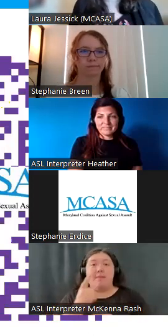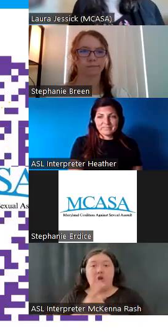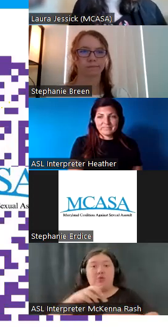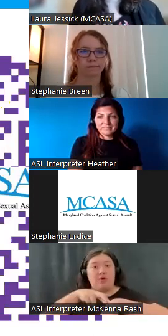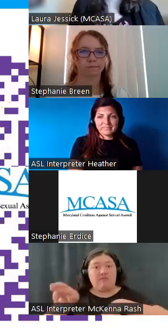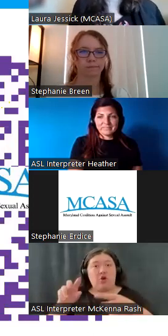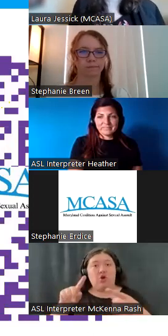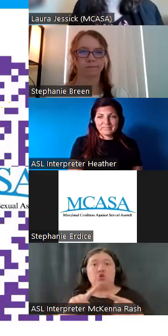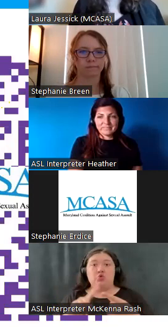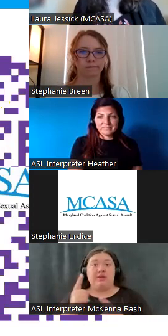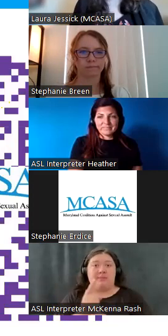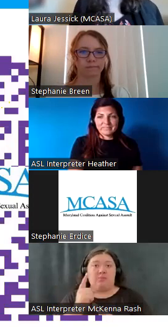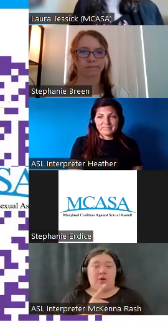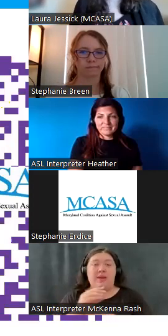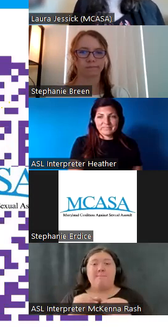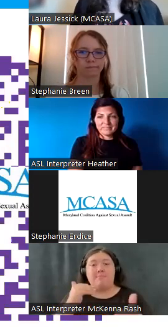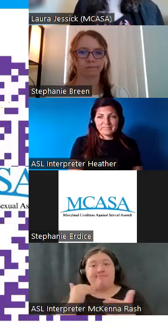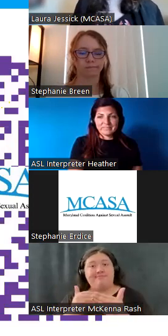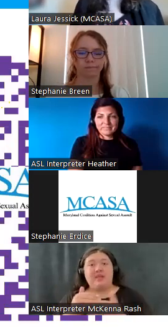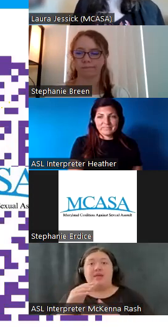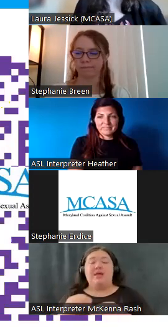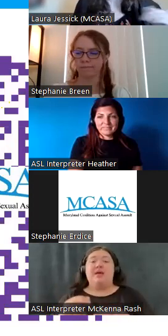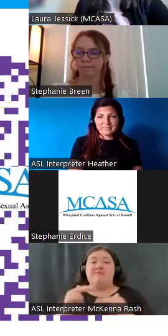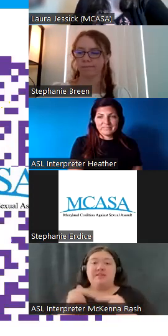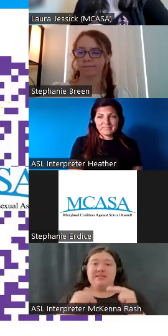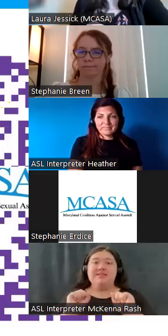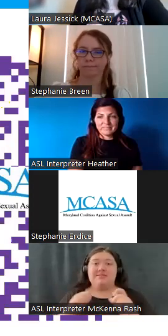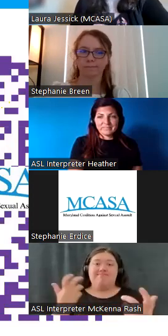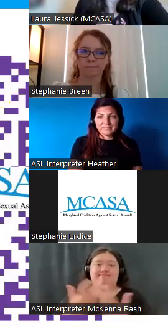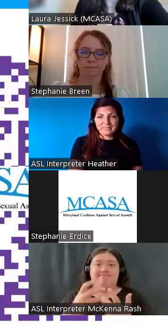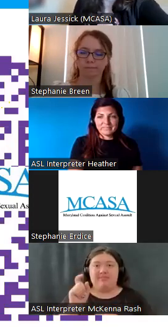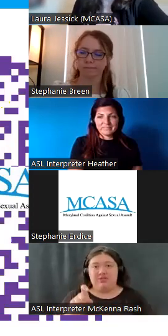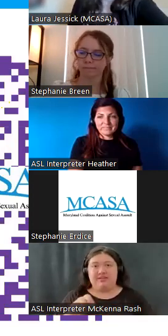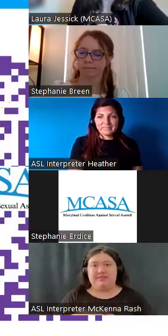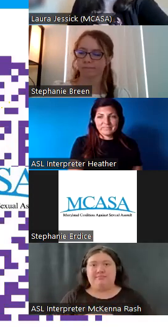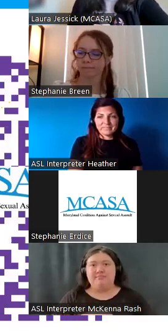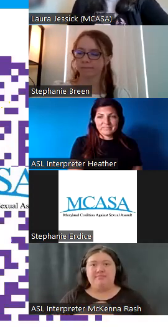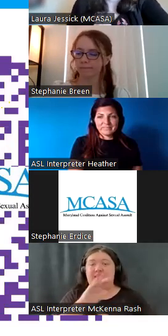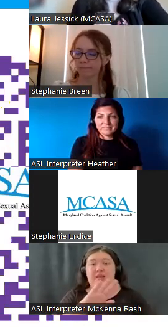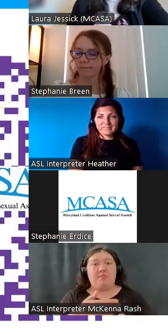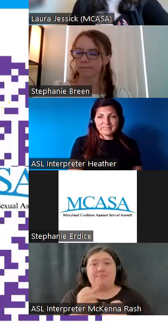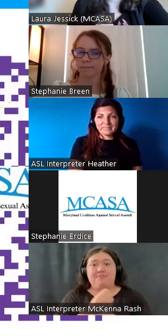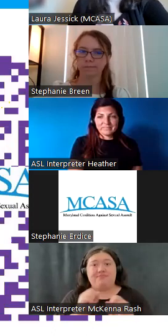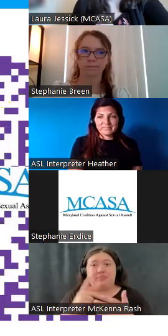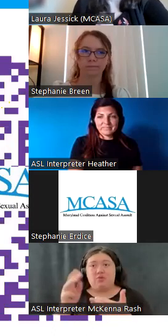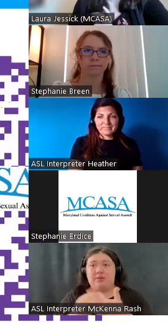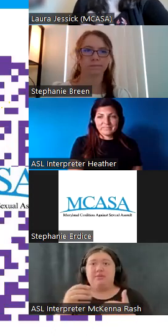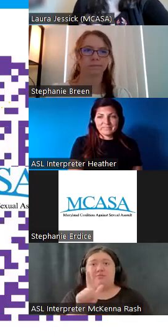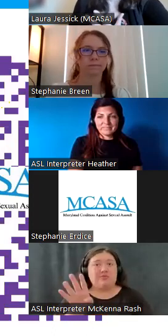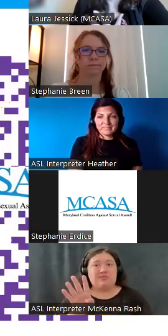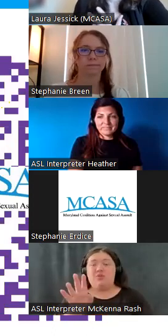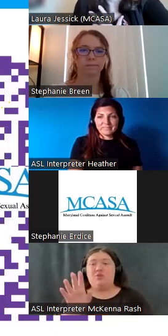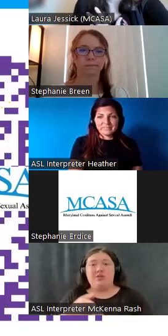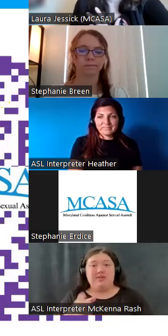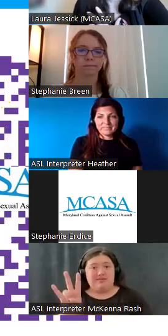the appropriate and nearest facility that can meet their needs. Not all SAFE programs have 24/7 coverage. This